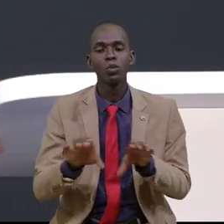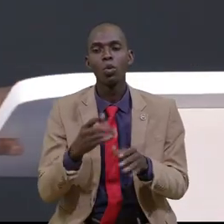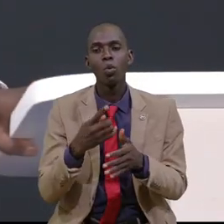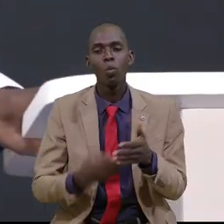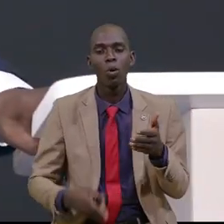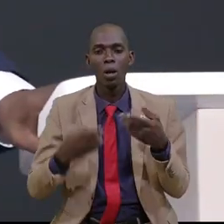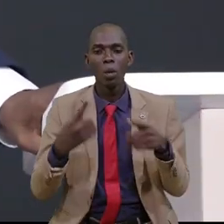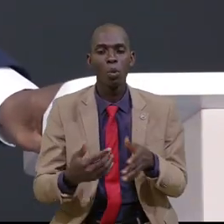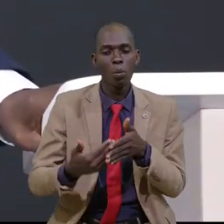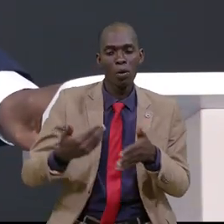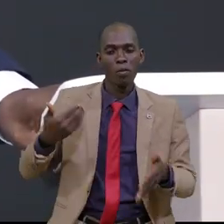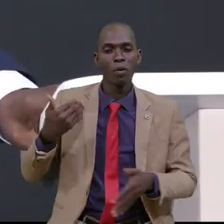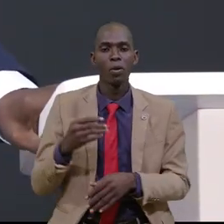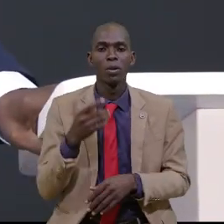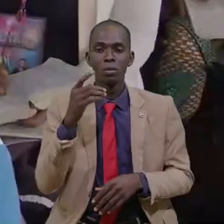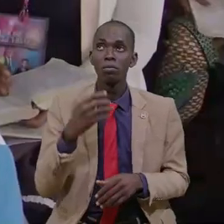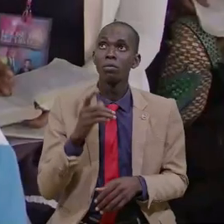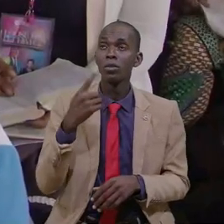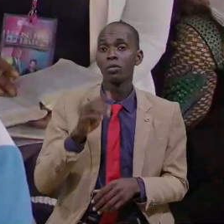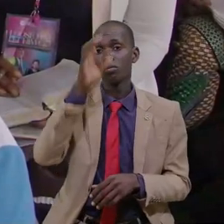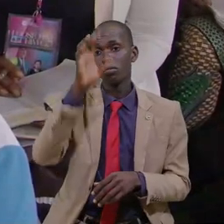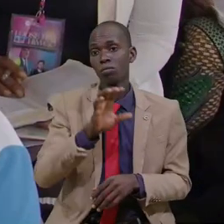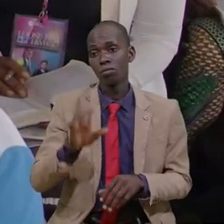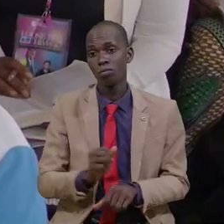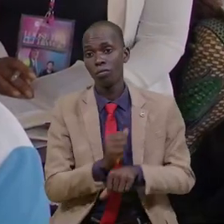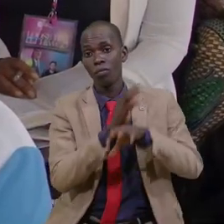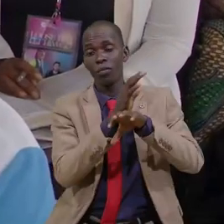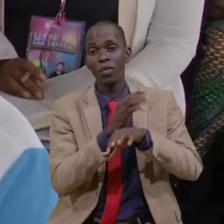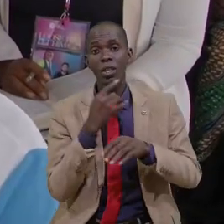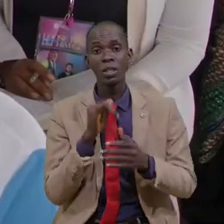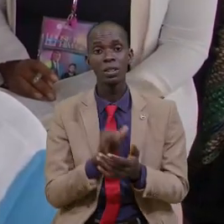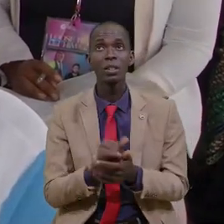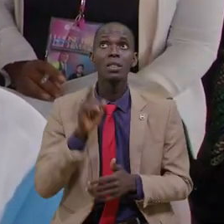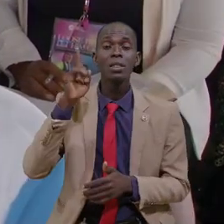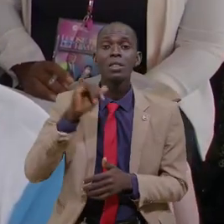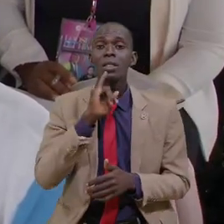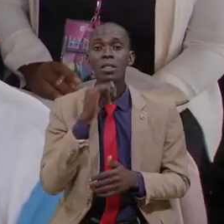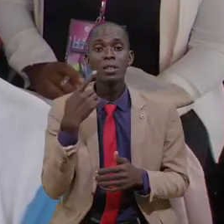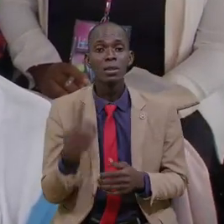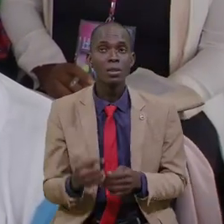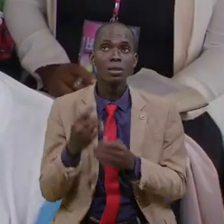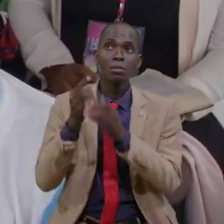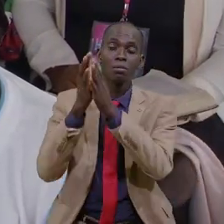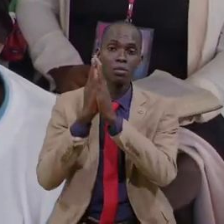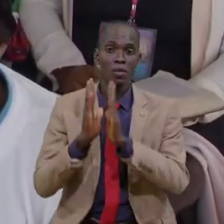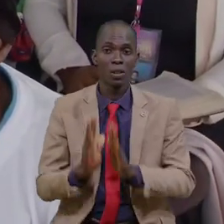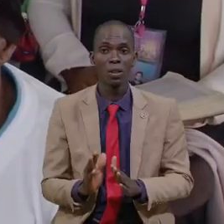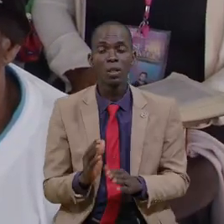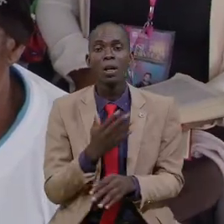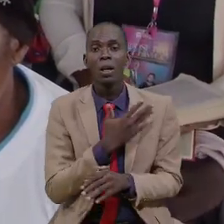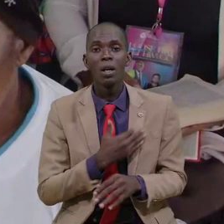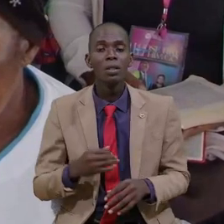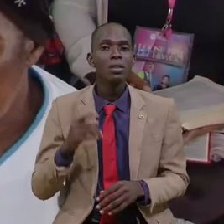before Calvary. But it says now he is the mediator. It's no more Aaron, and it's no more